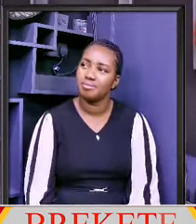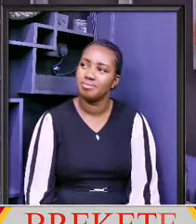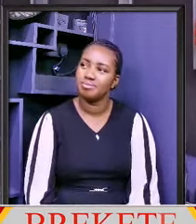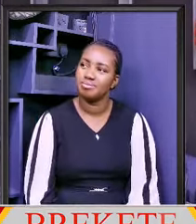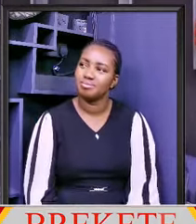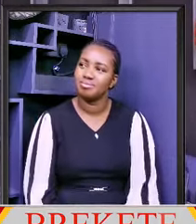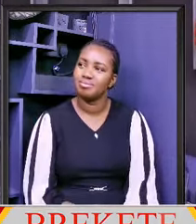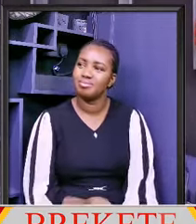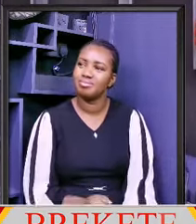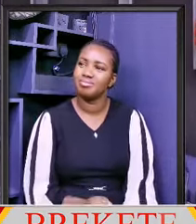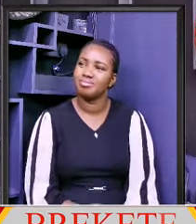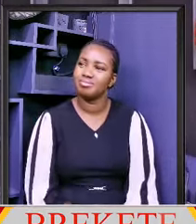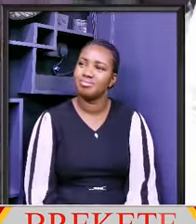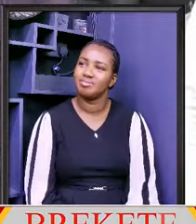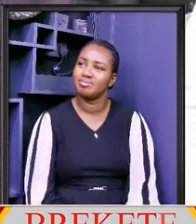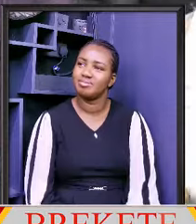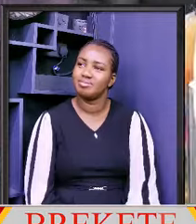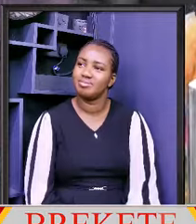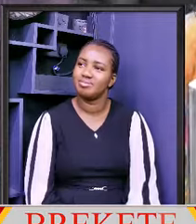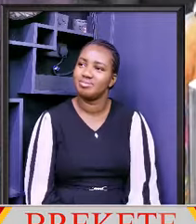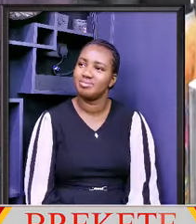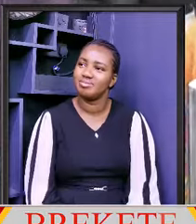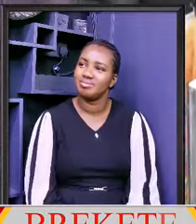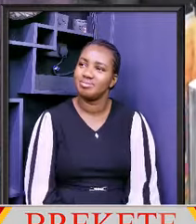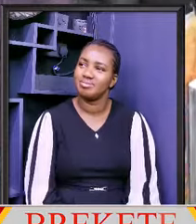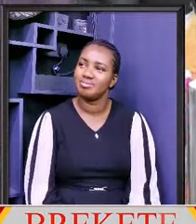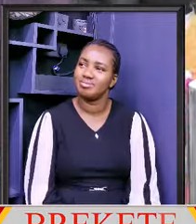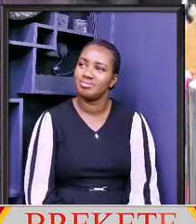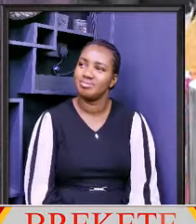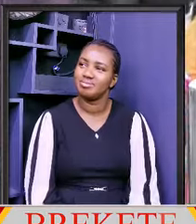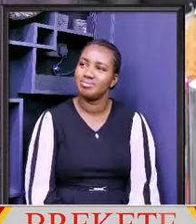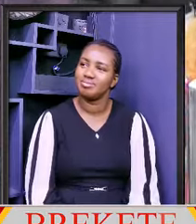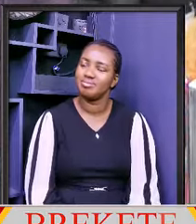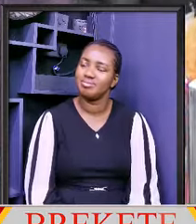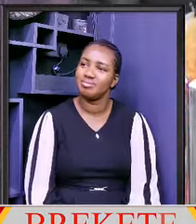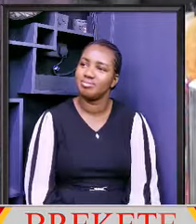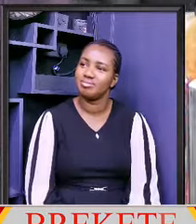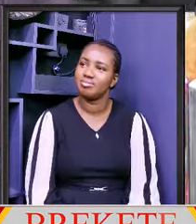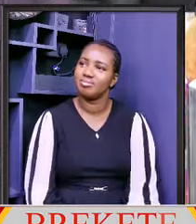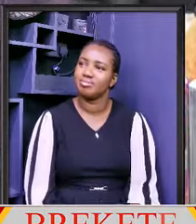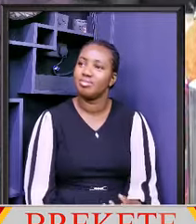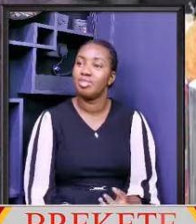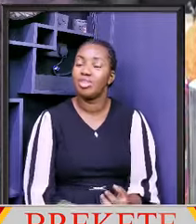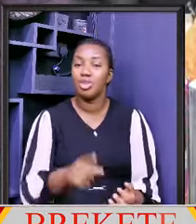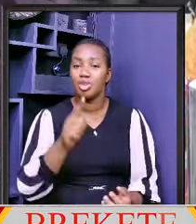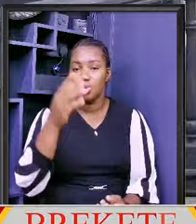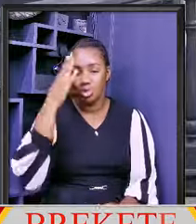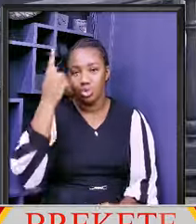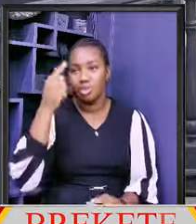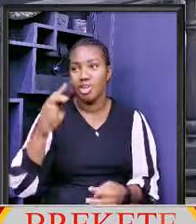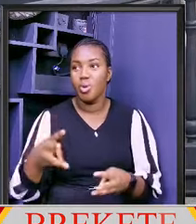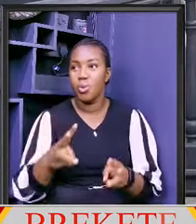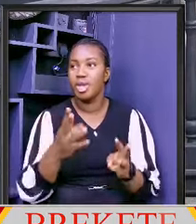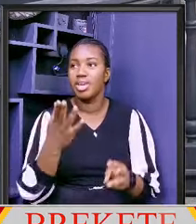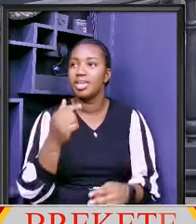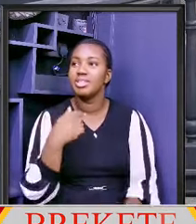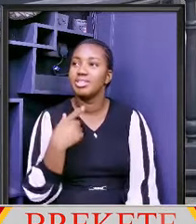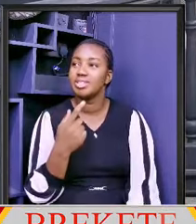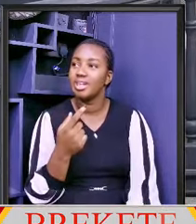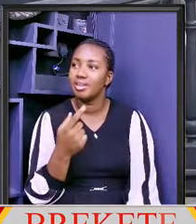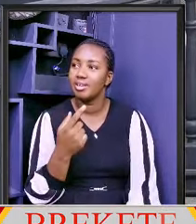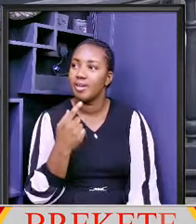Okay. Oh, but the Satan. Allah. You know, the way that they talk,